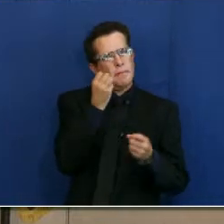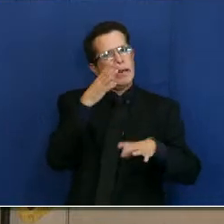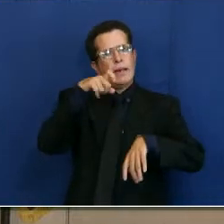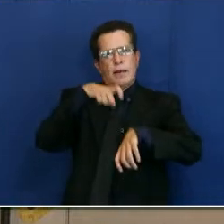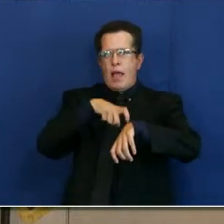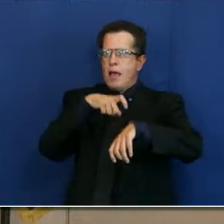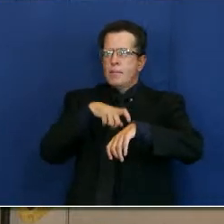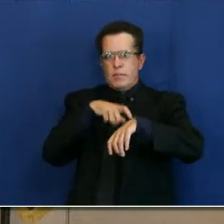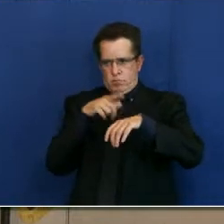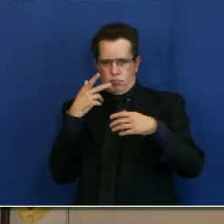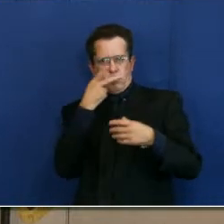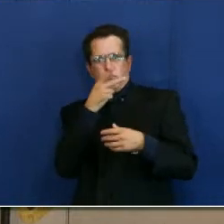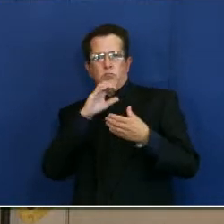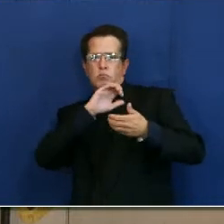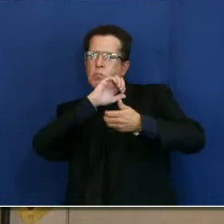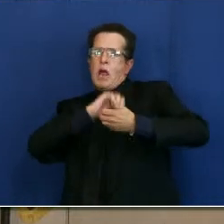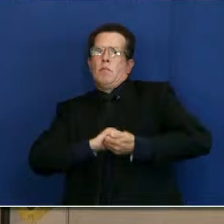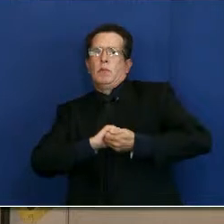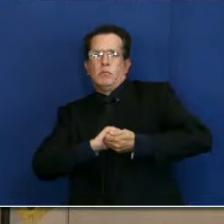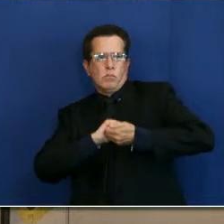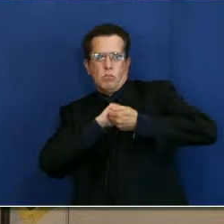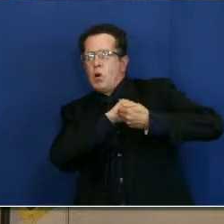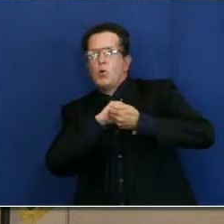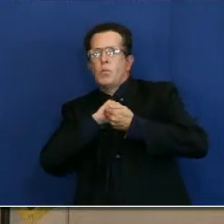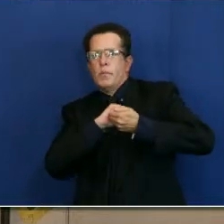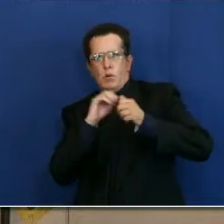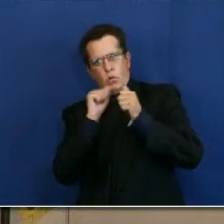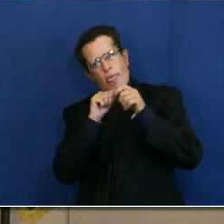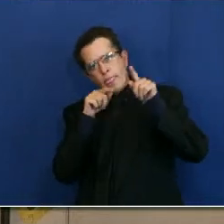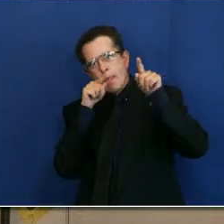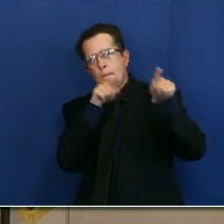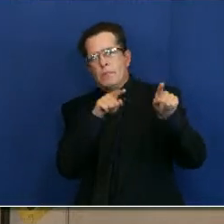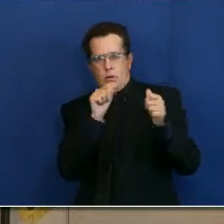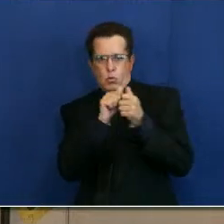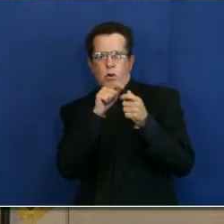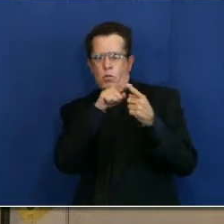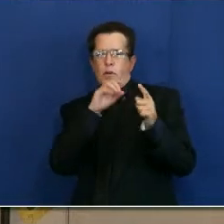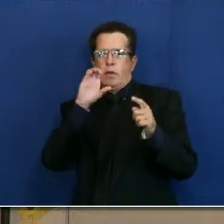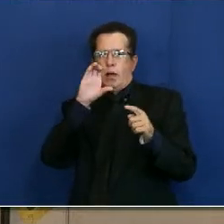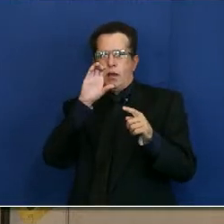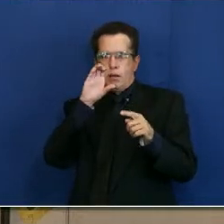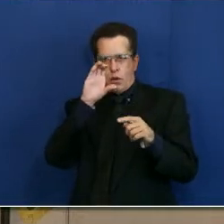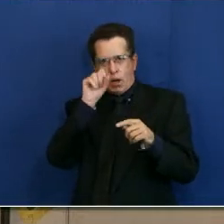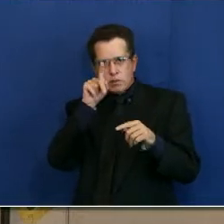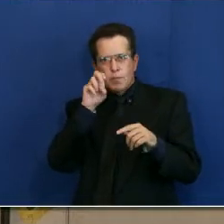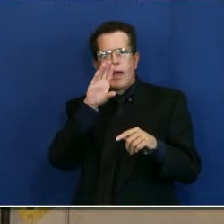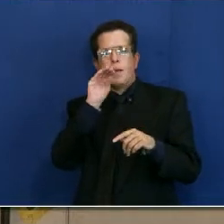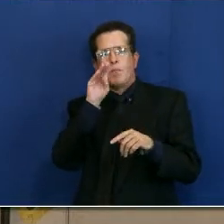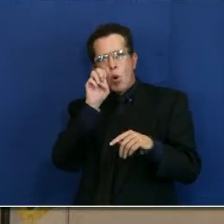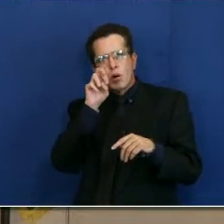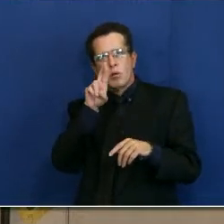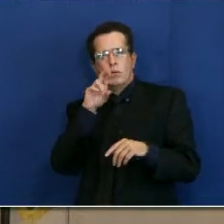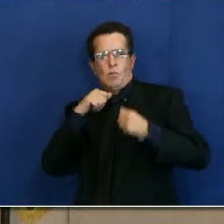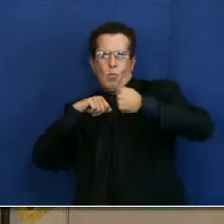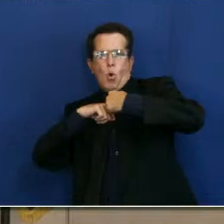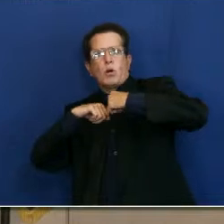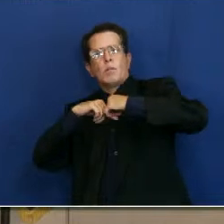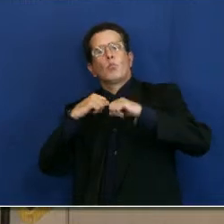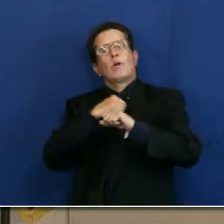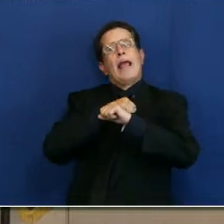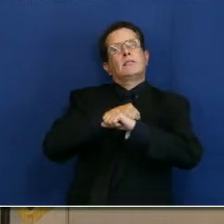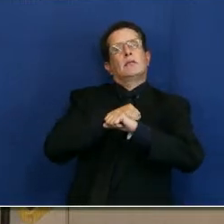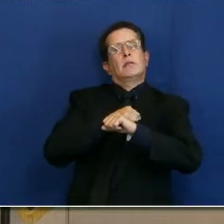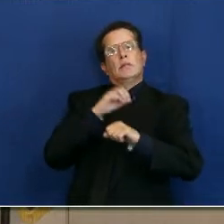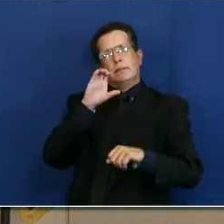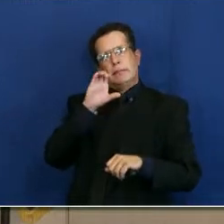of collaboration and cooperation in working with Customs and Border Protection. And more than